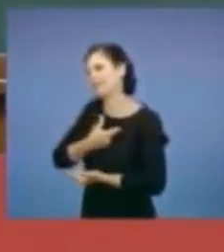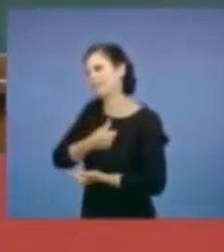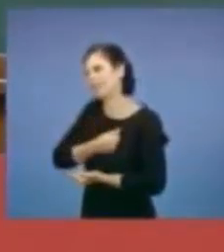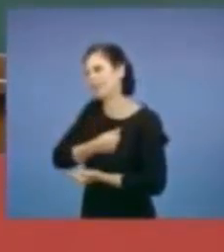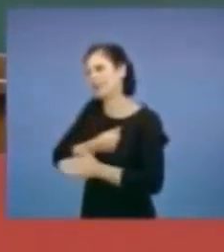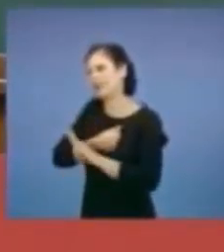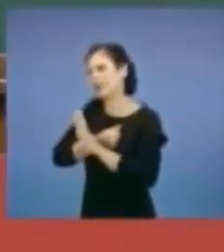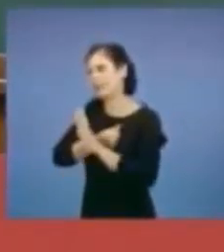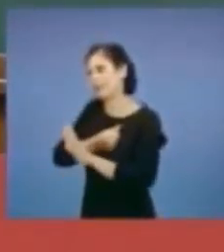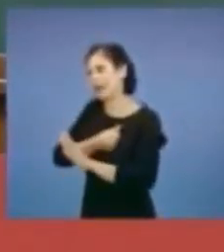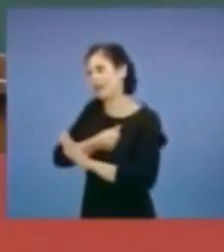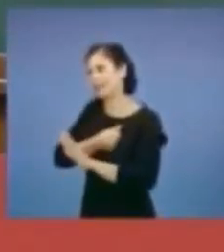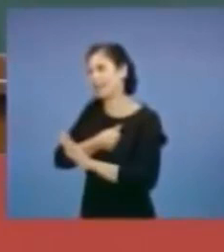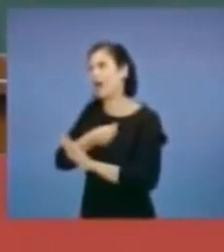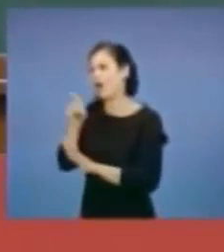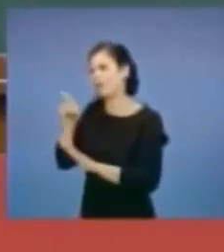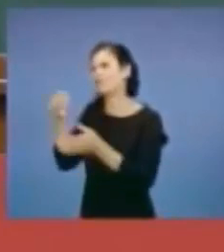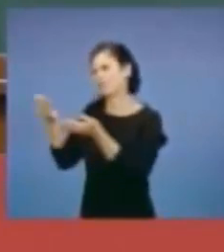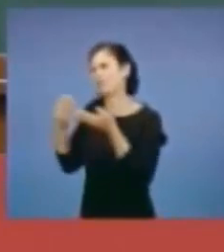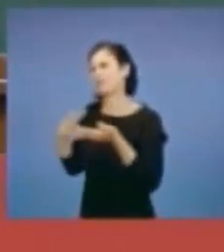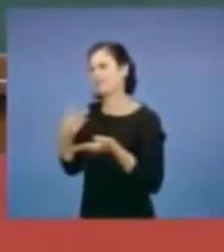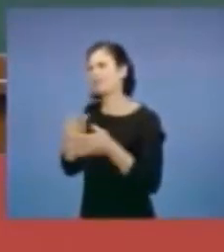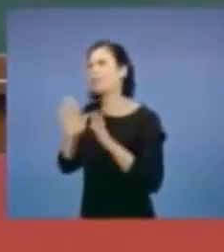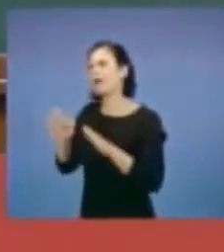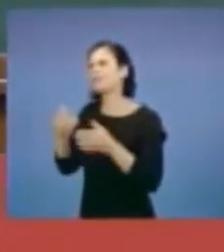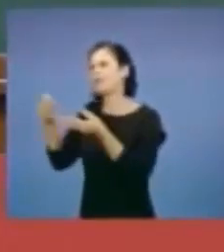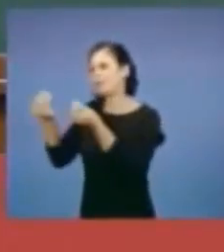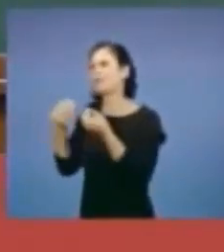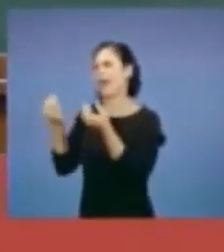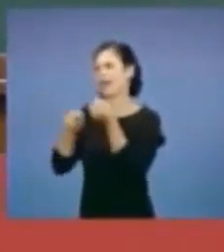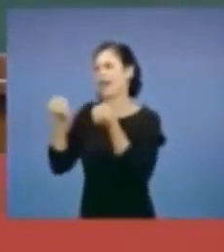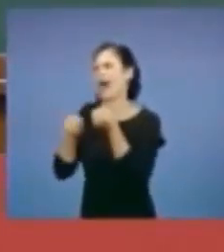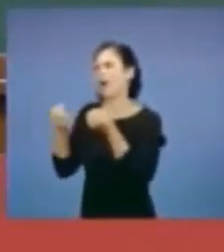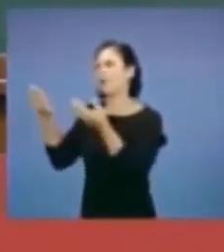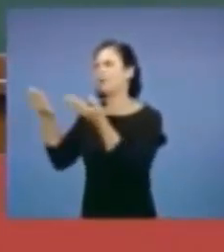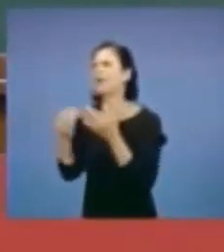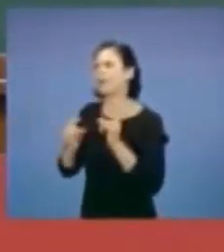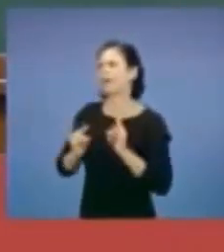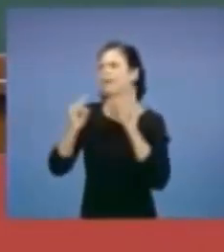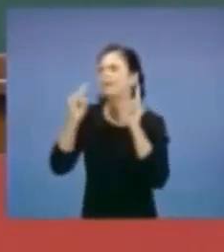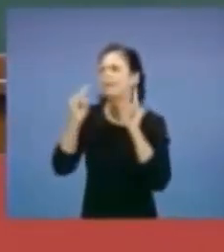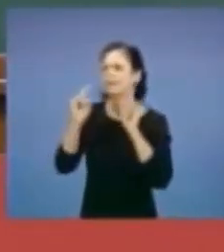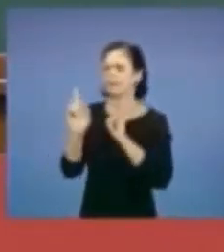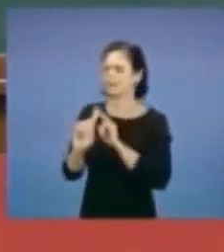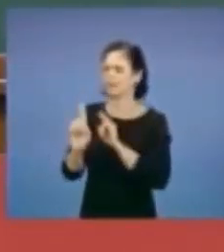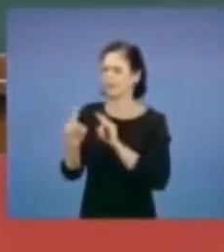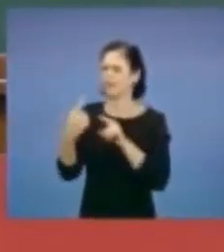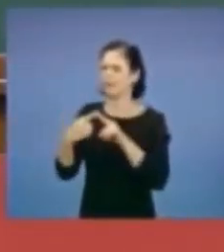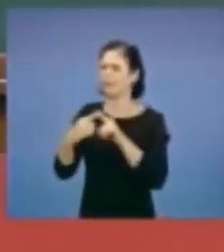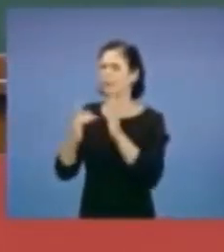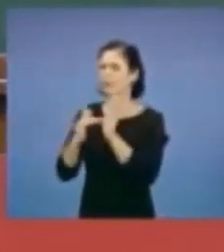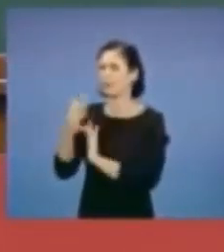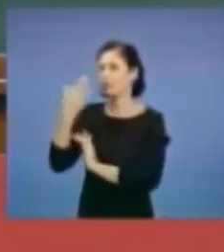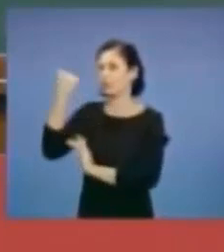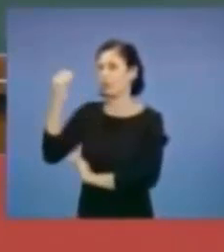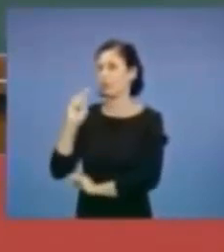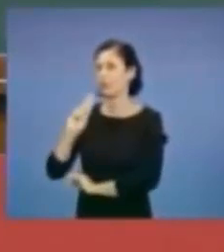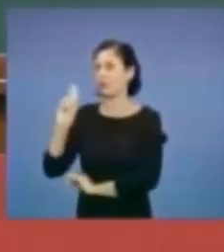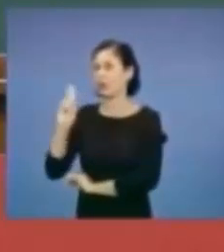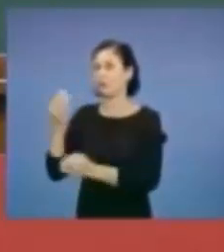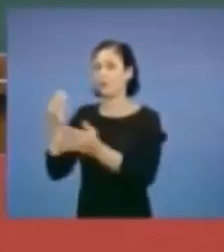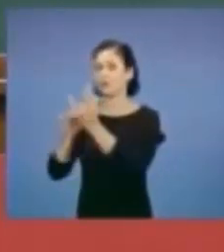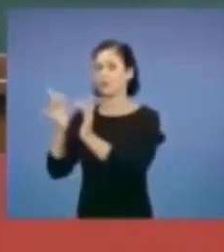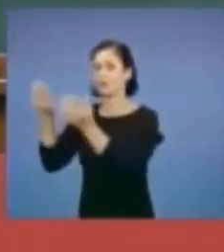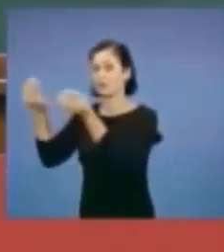salvation, you know, to guide us to what is earthly, but He guides us to what is eternal, because He calls us by name,